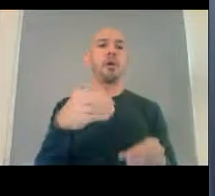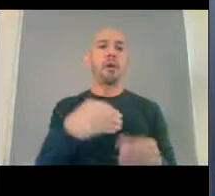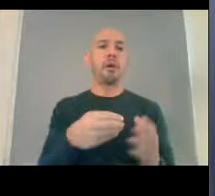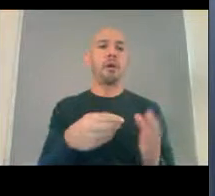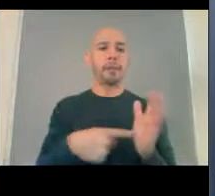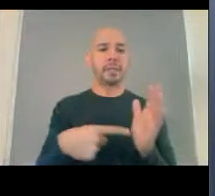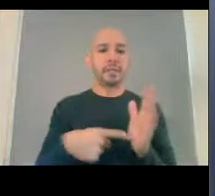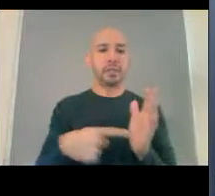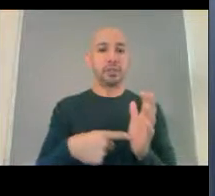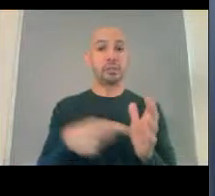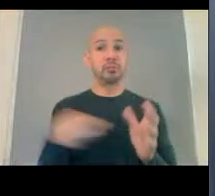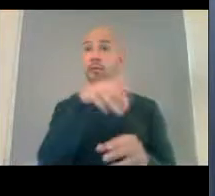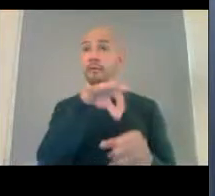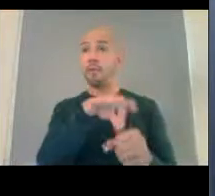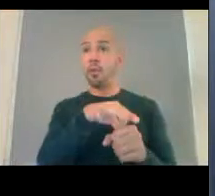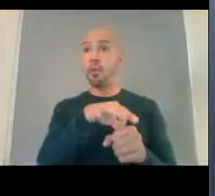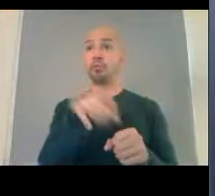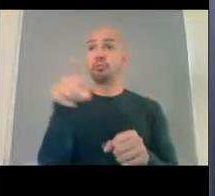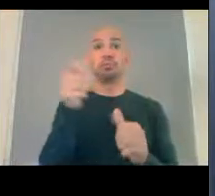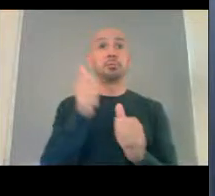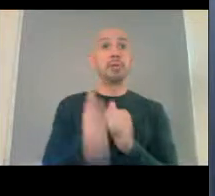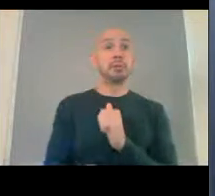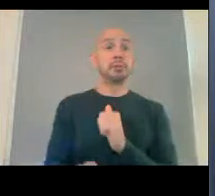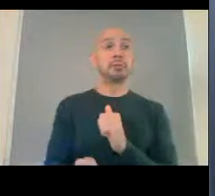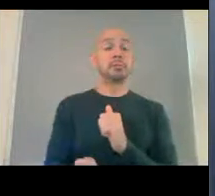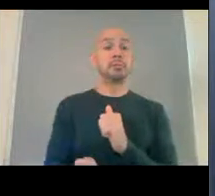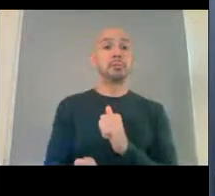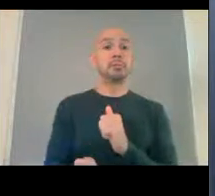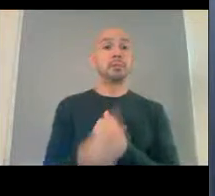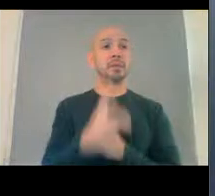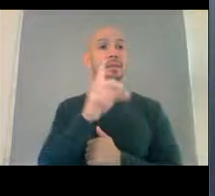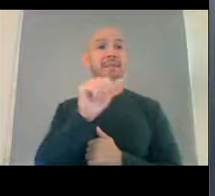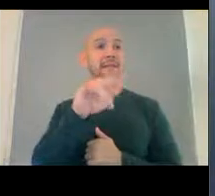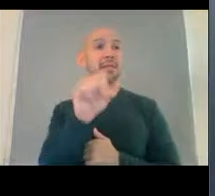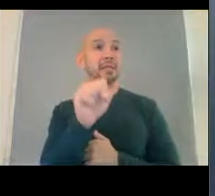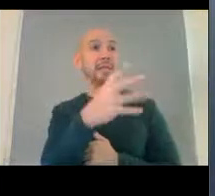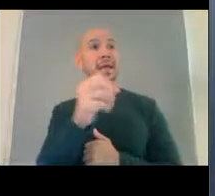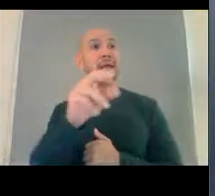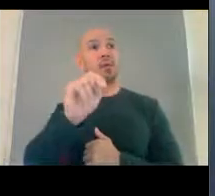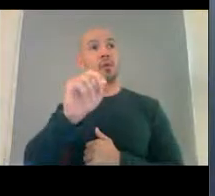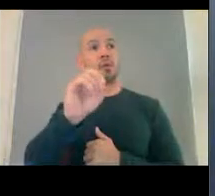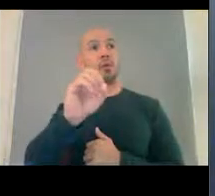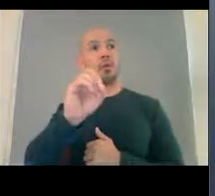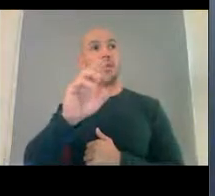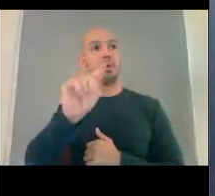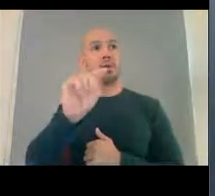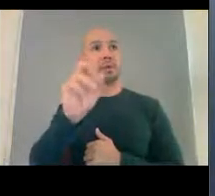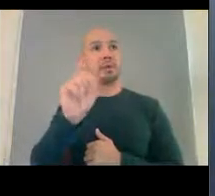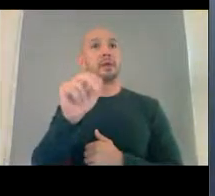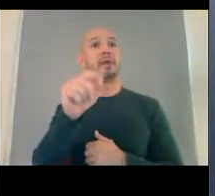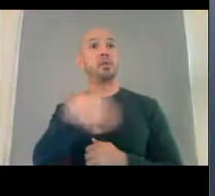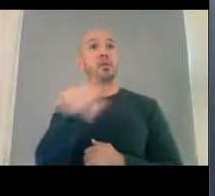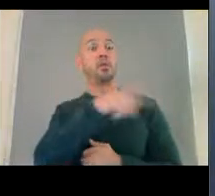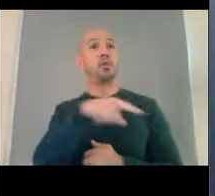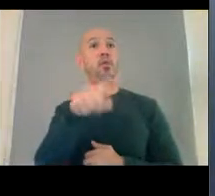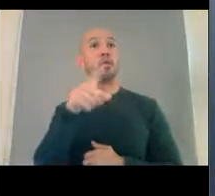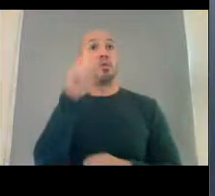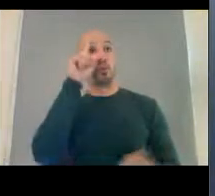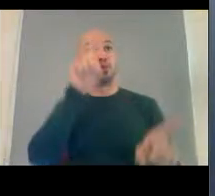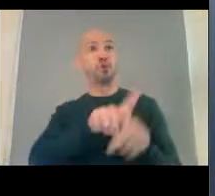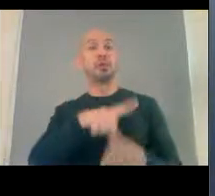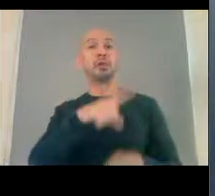entertain a motion miss davis and norton yes all those in favor aye aye